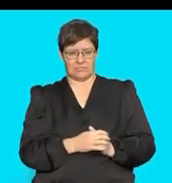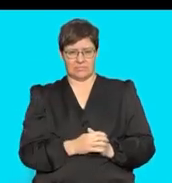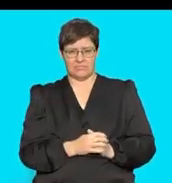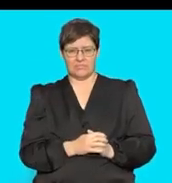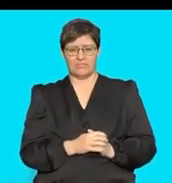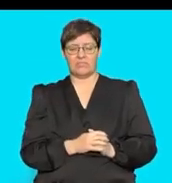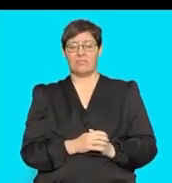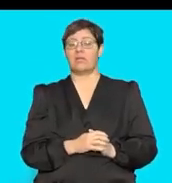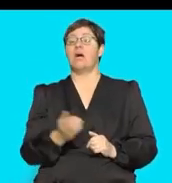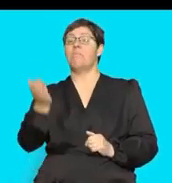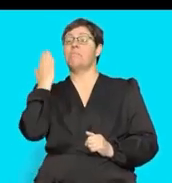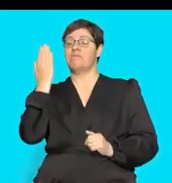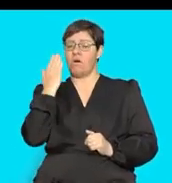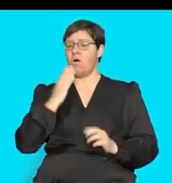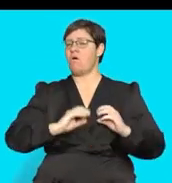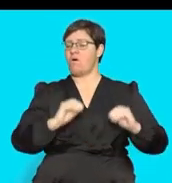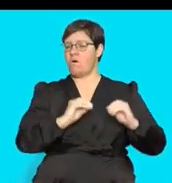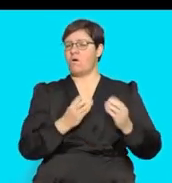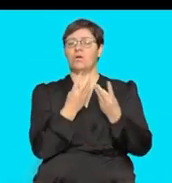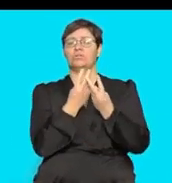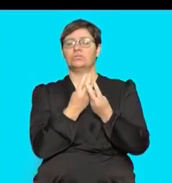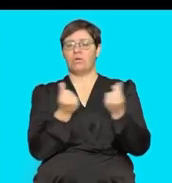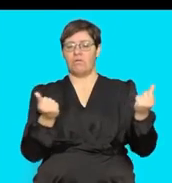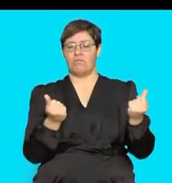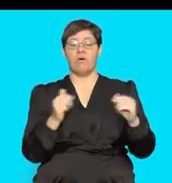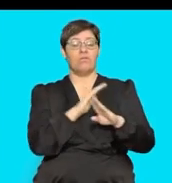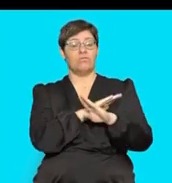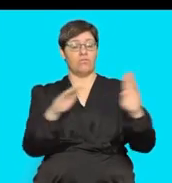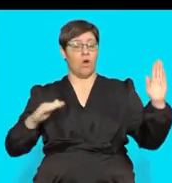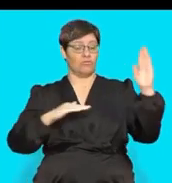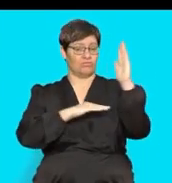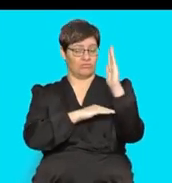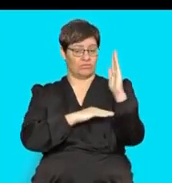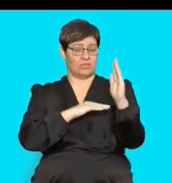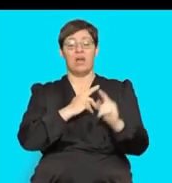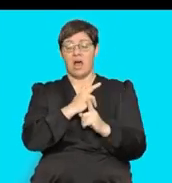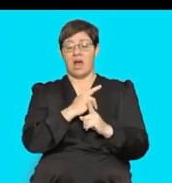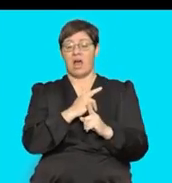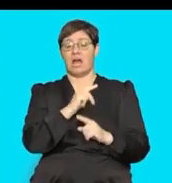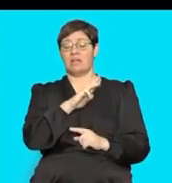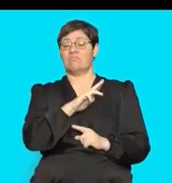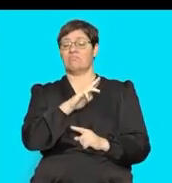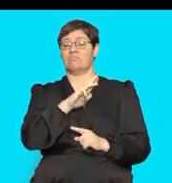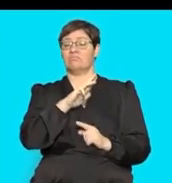So, in the last lesson, we dealt with solving non-right angle triangles and specifically the sine rule.